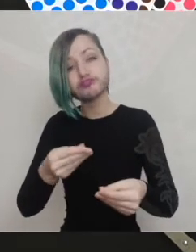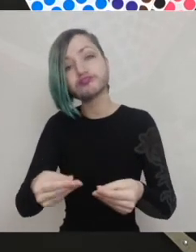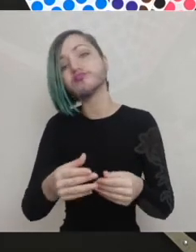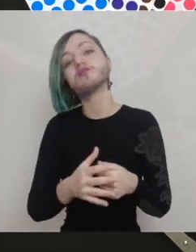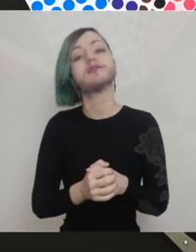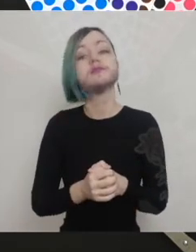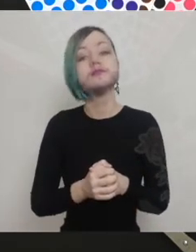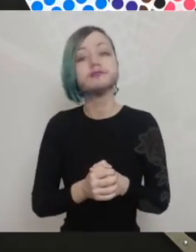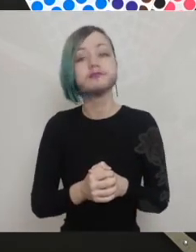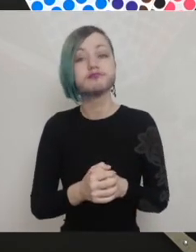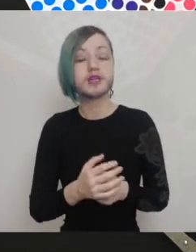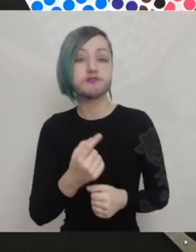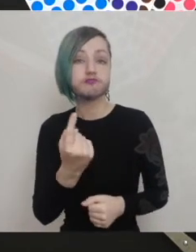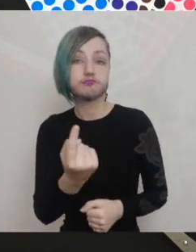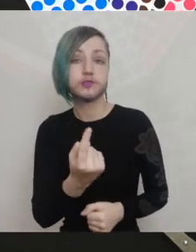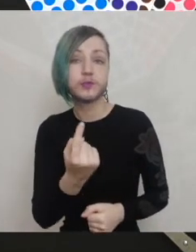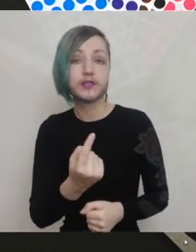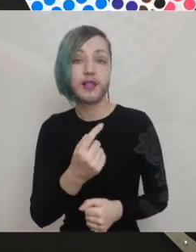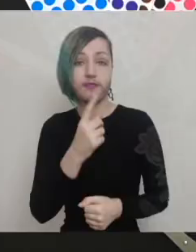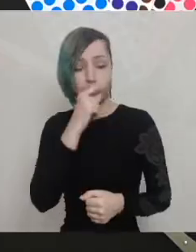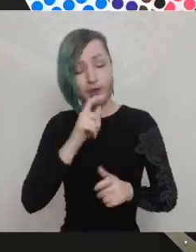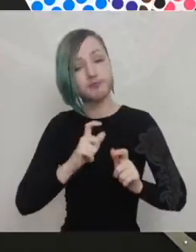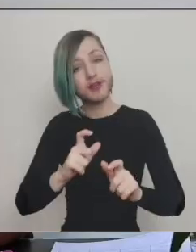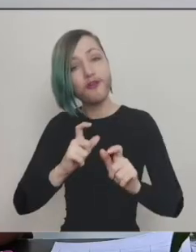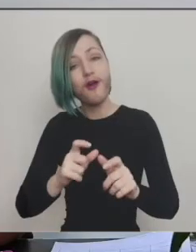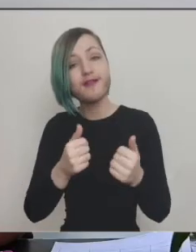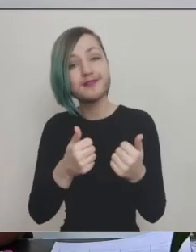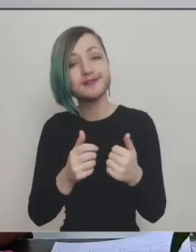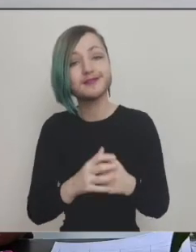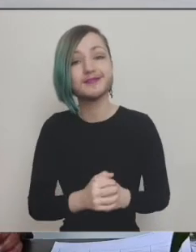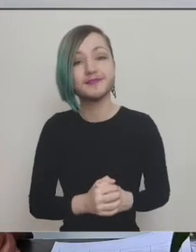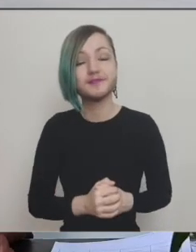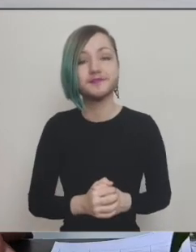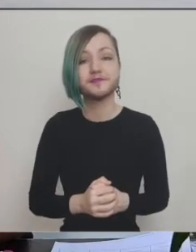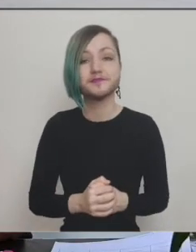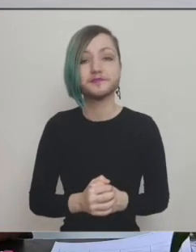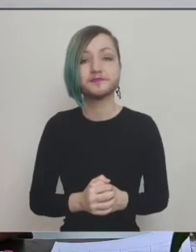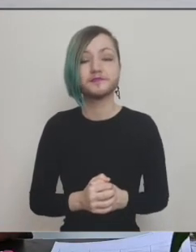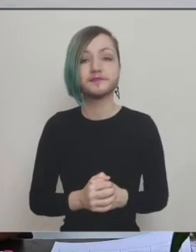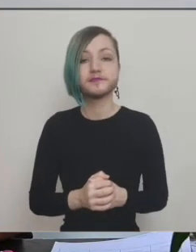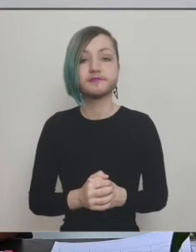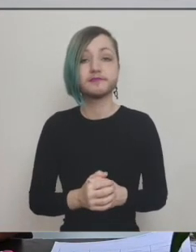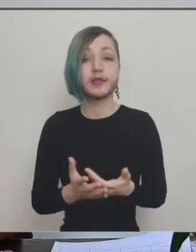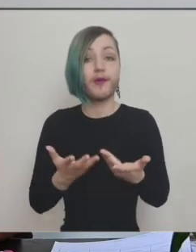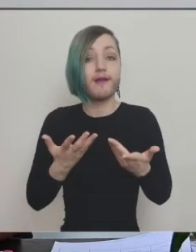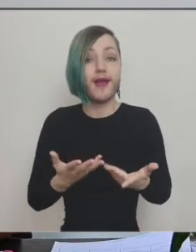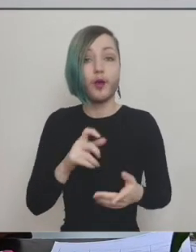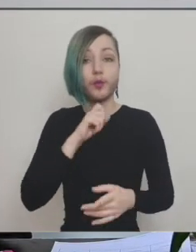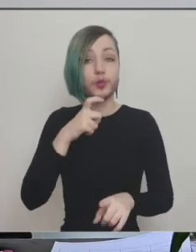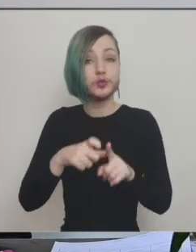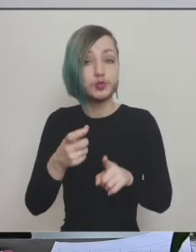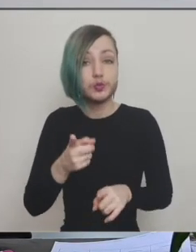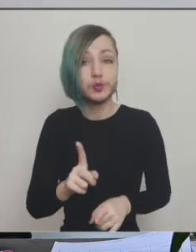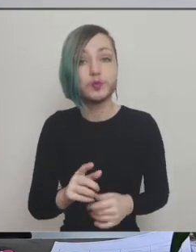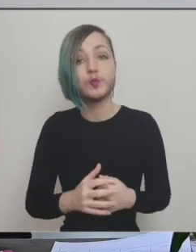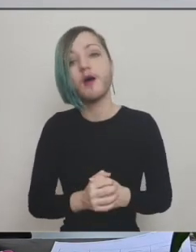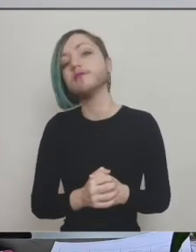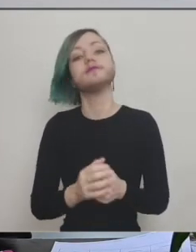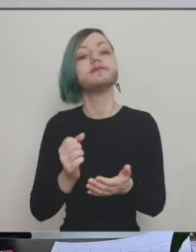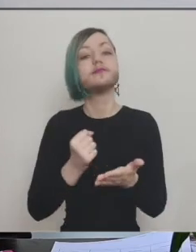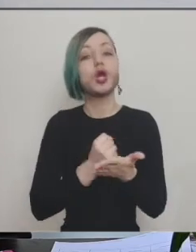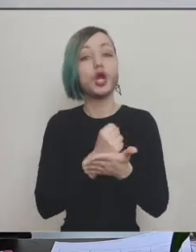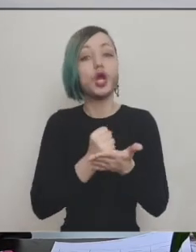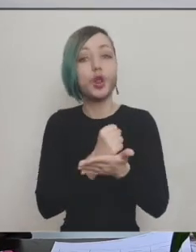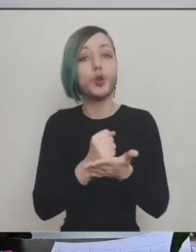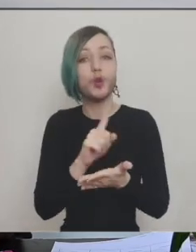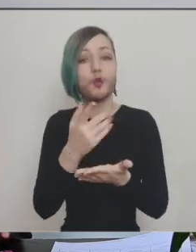and you feel free to work on your piece also. Okay, so what I'm going to do now is I'm going to glue a